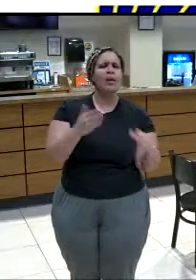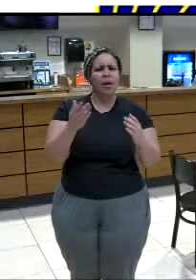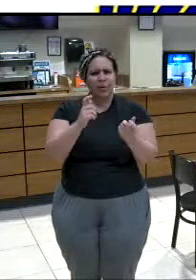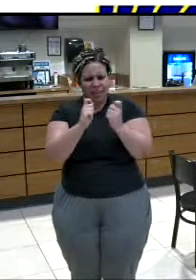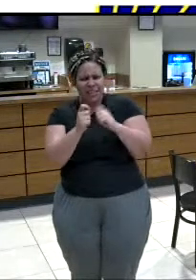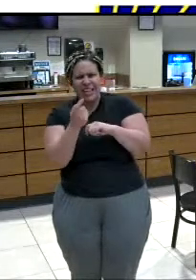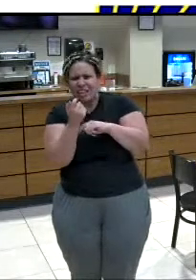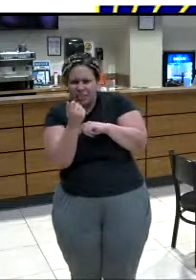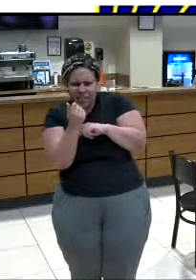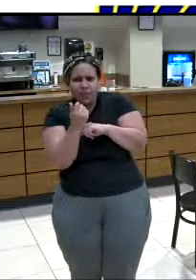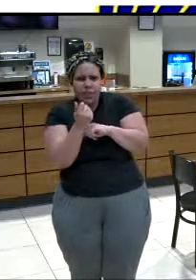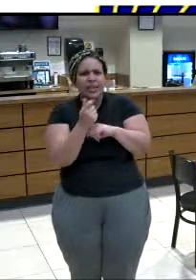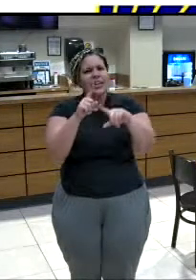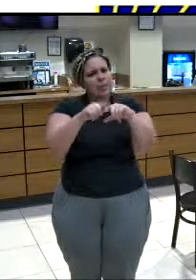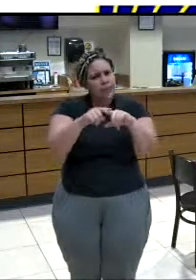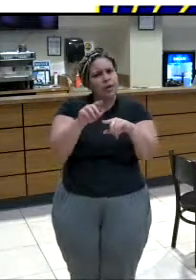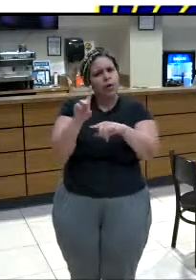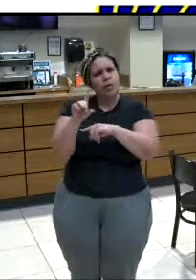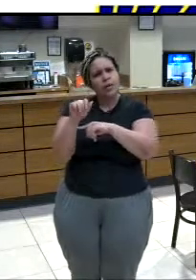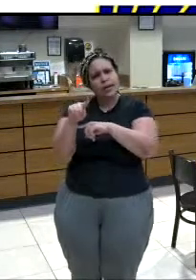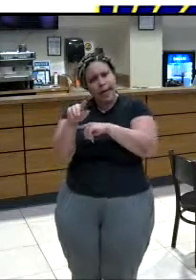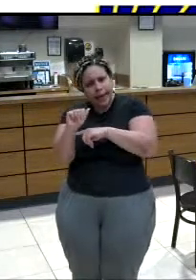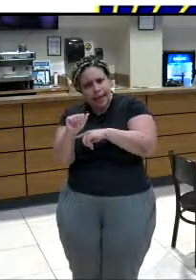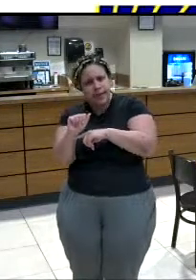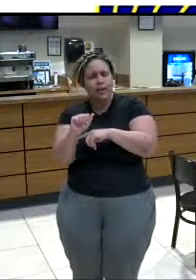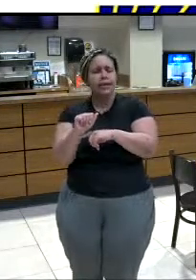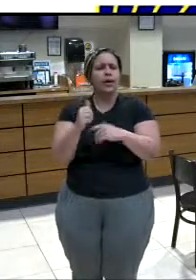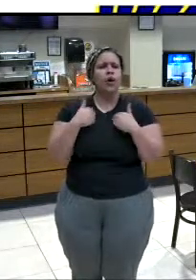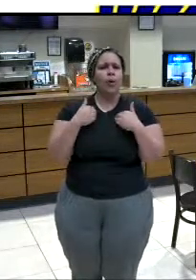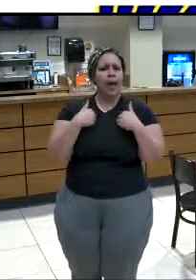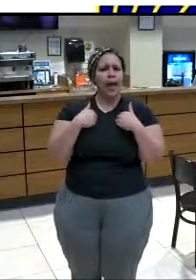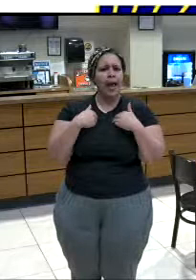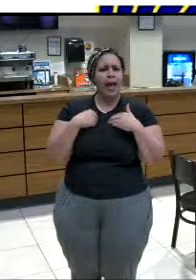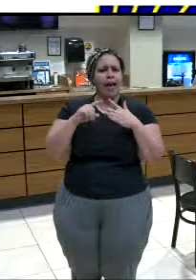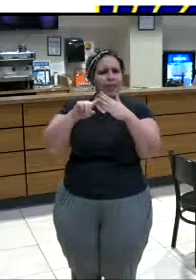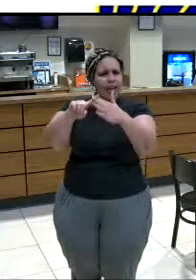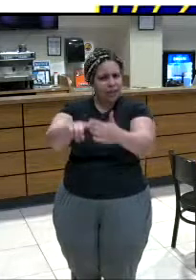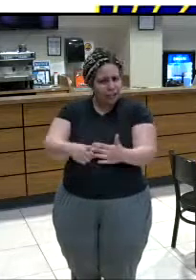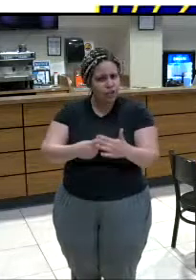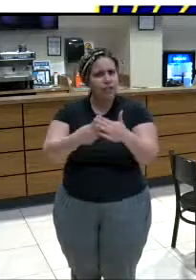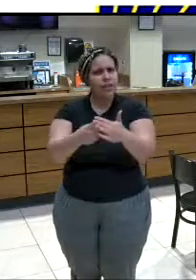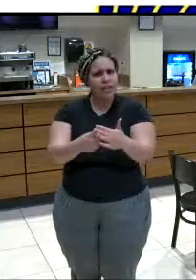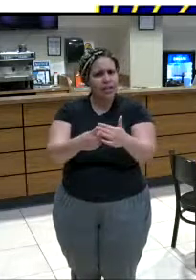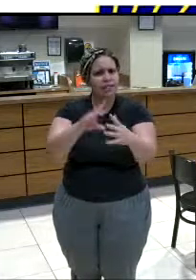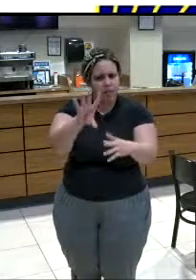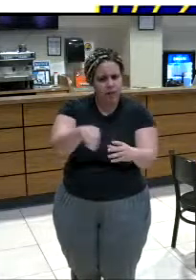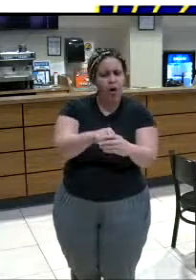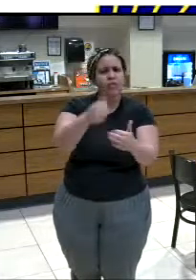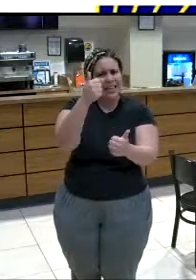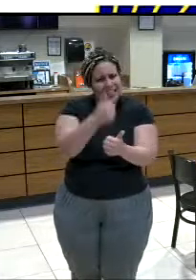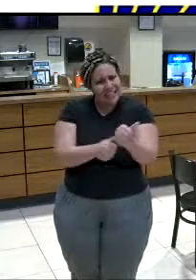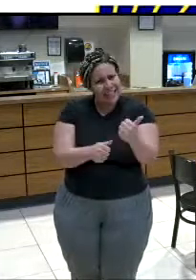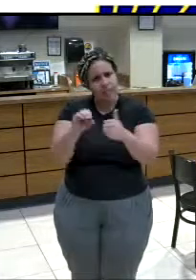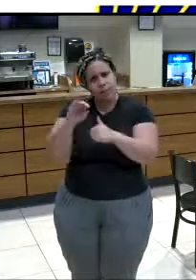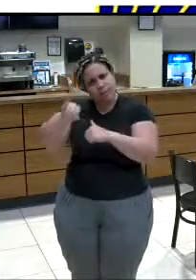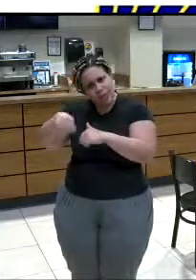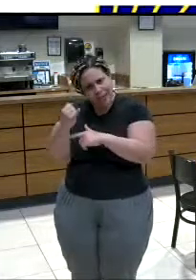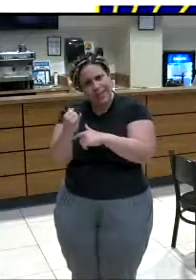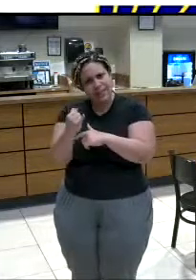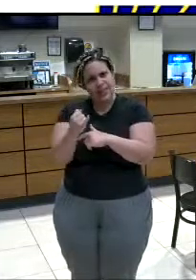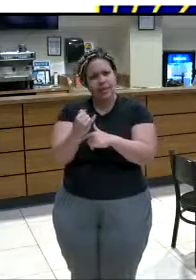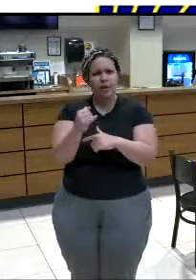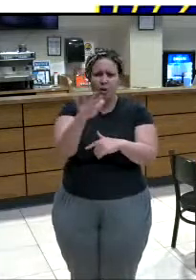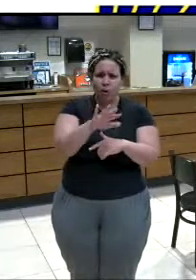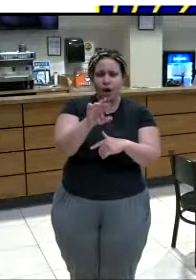we get. There are initiatives within each of those objectives. There's usually 2 to